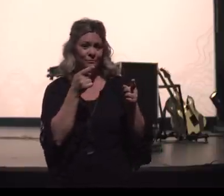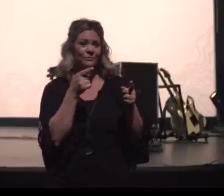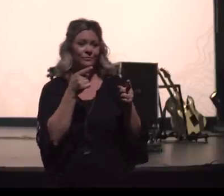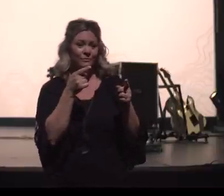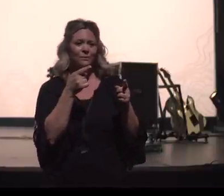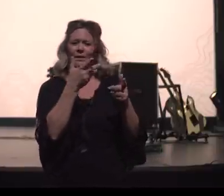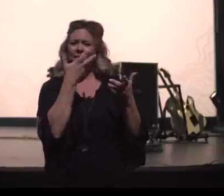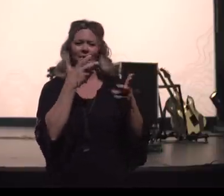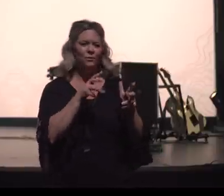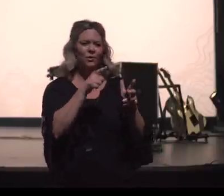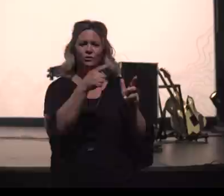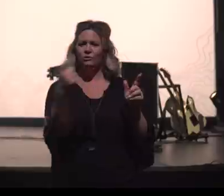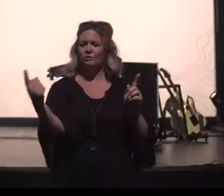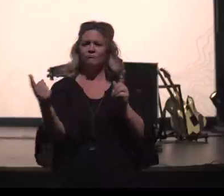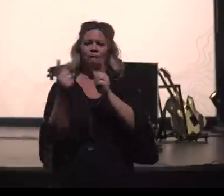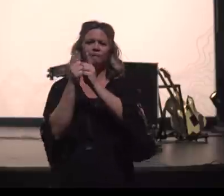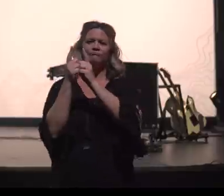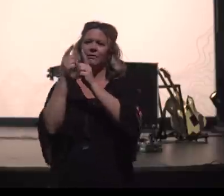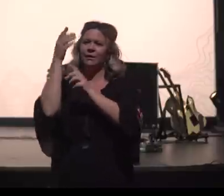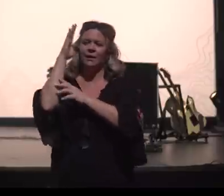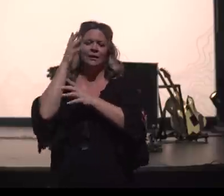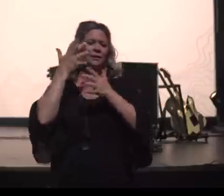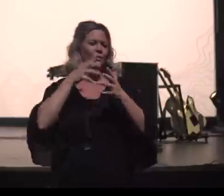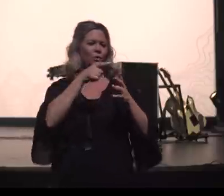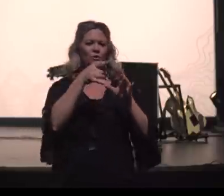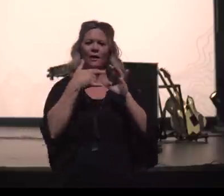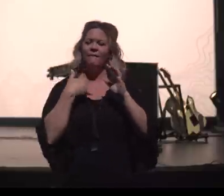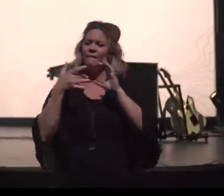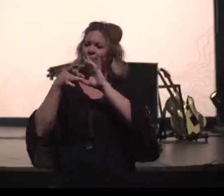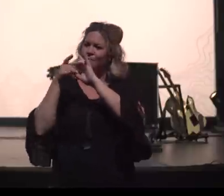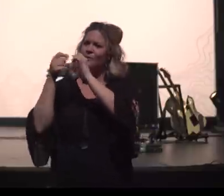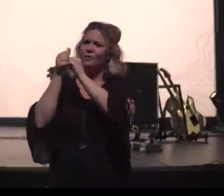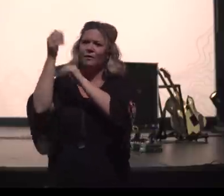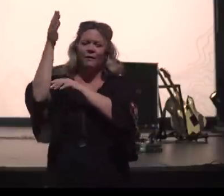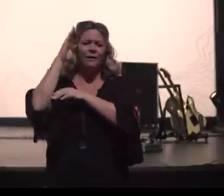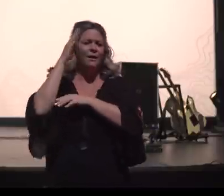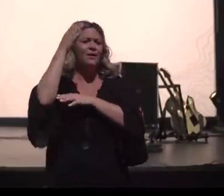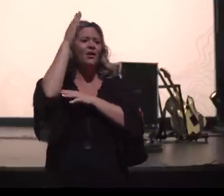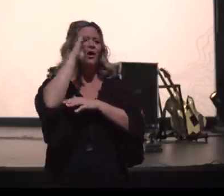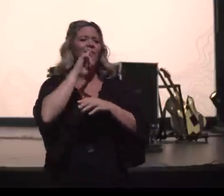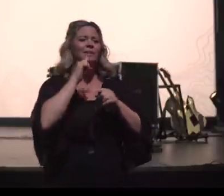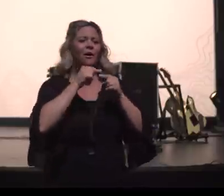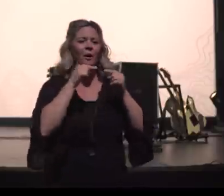from coming to God. Because God is the exact opposite. Please hear me.